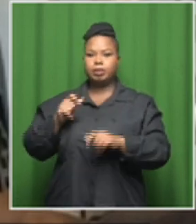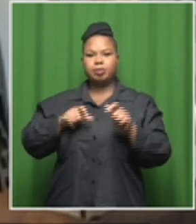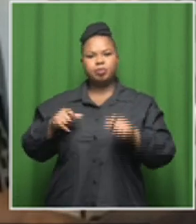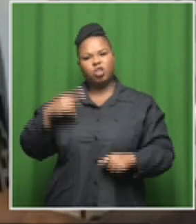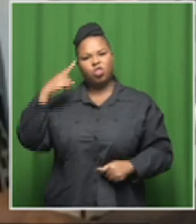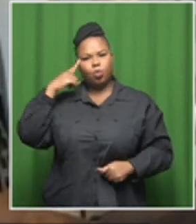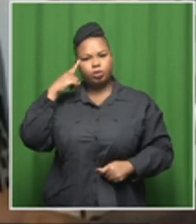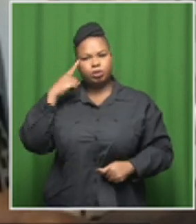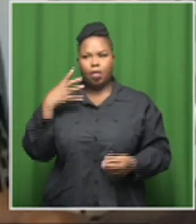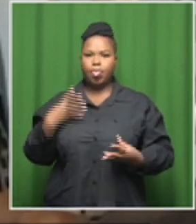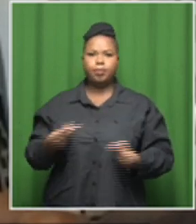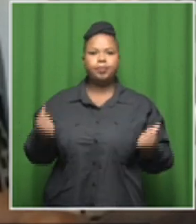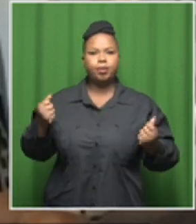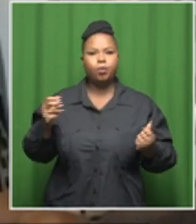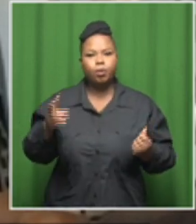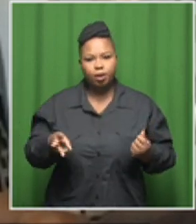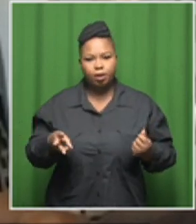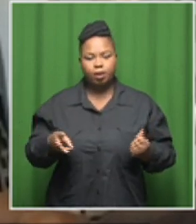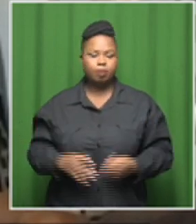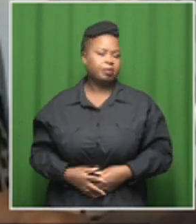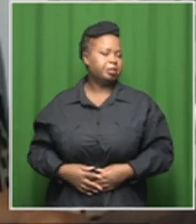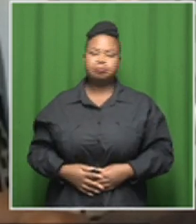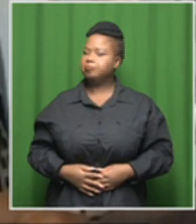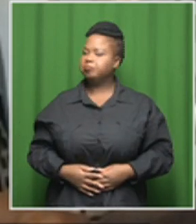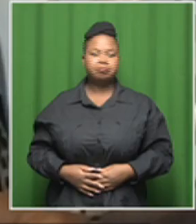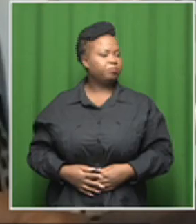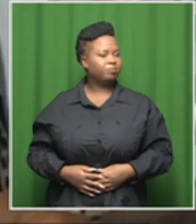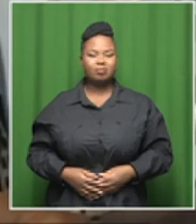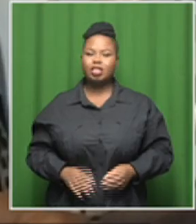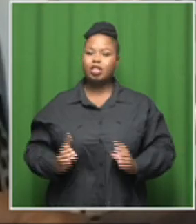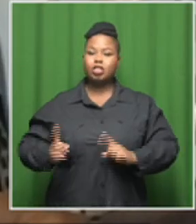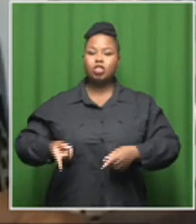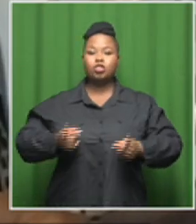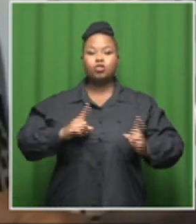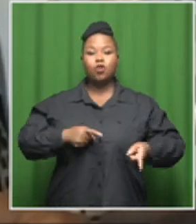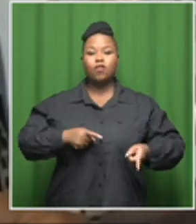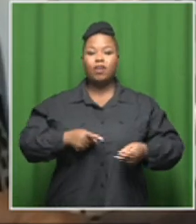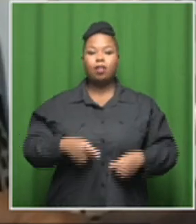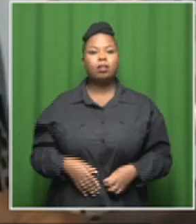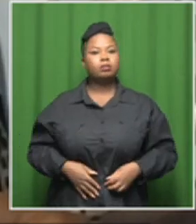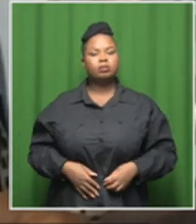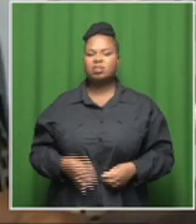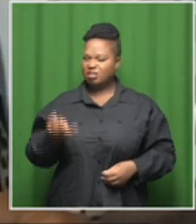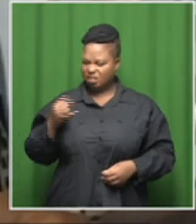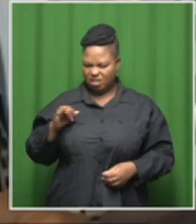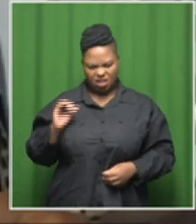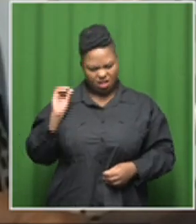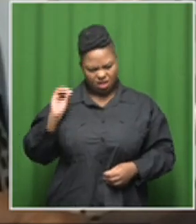were going to disappear. Unfortunately, Stokvels are still here.